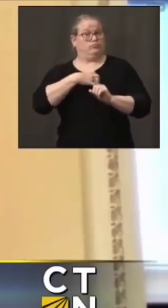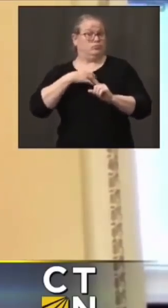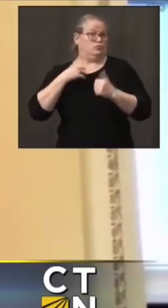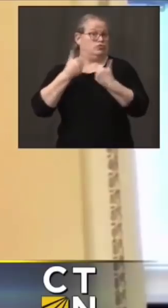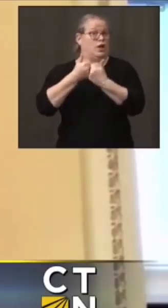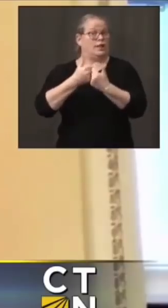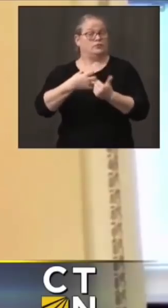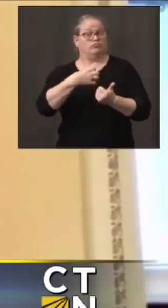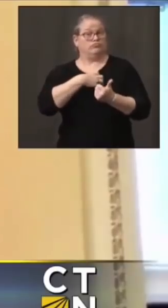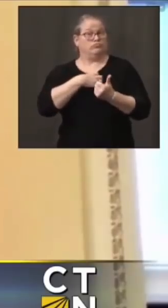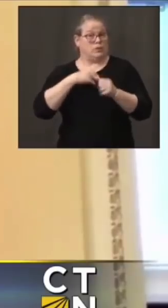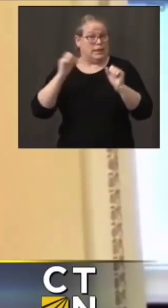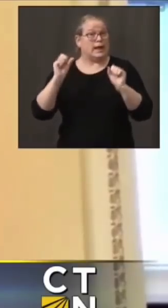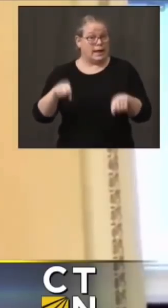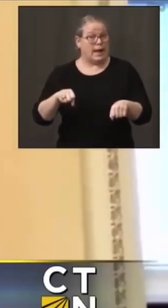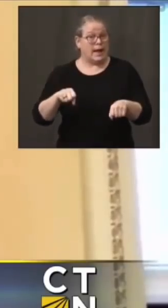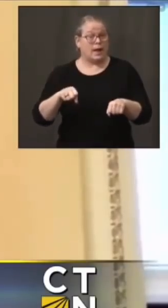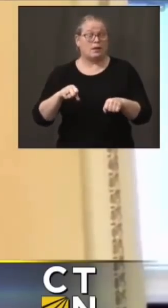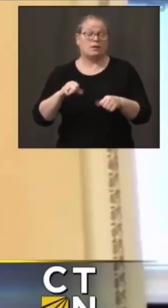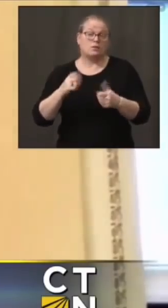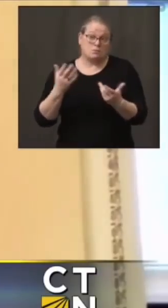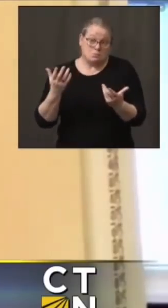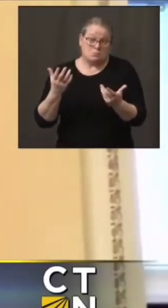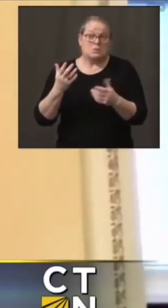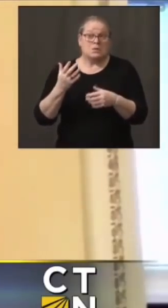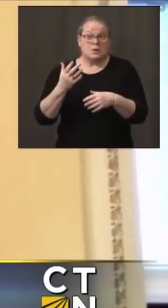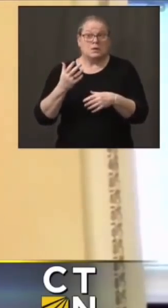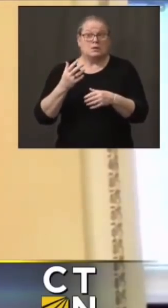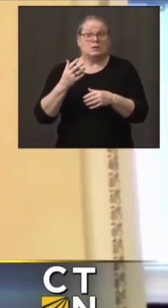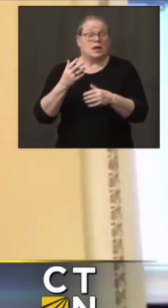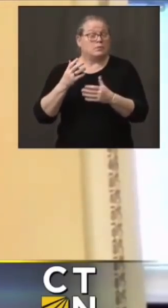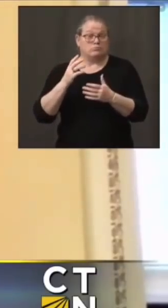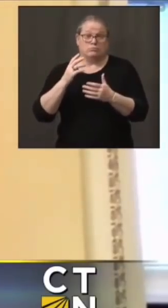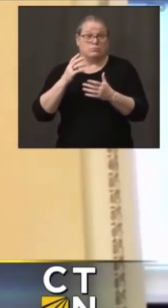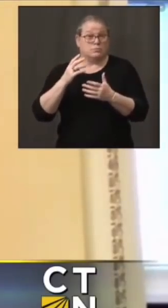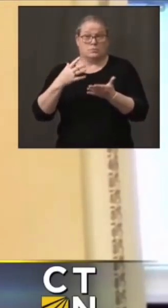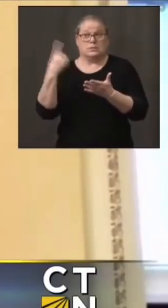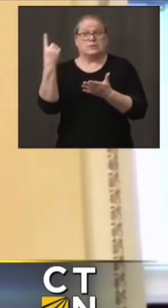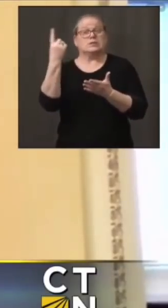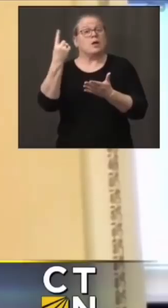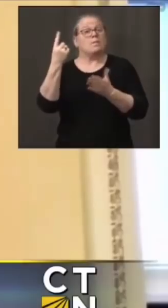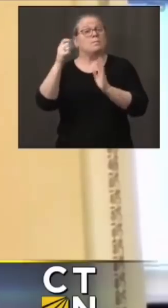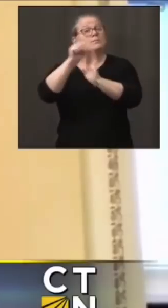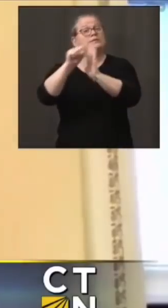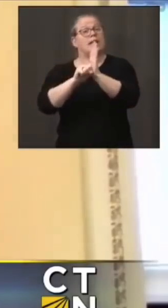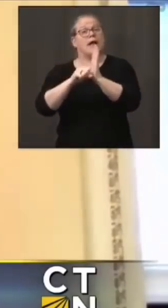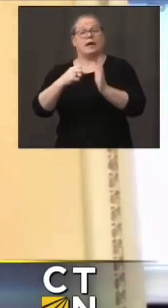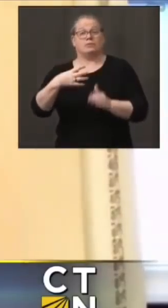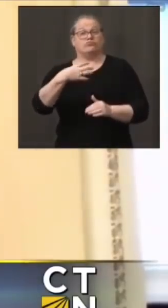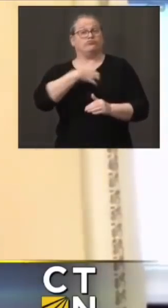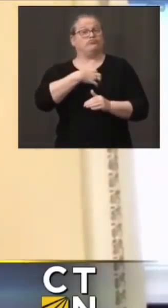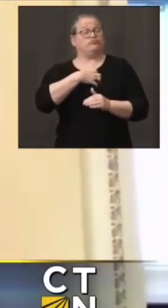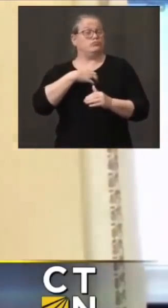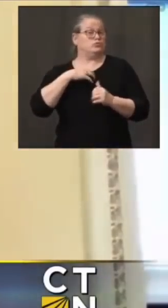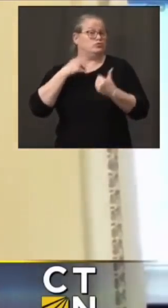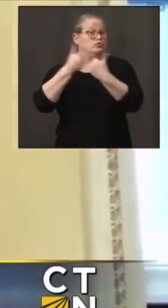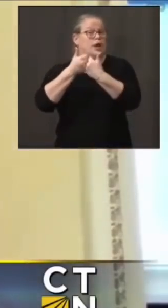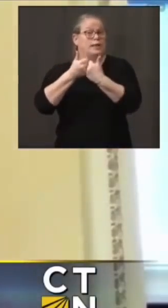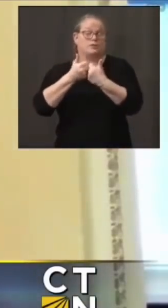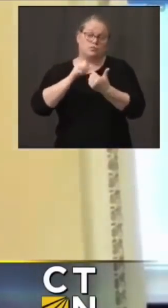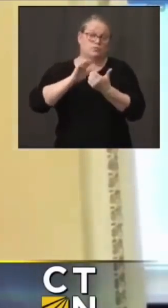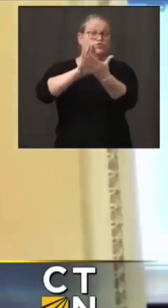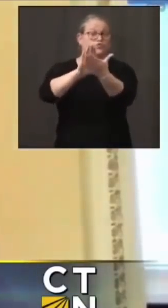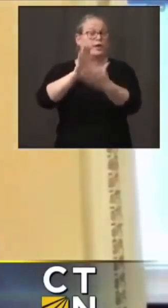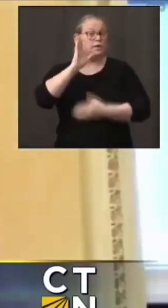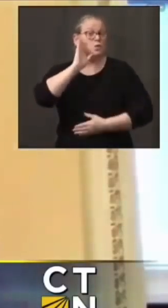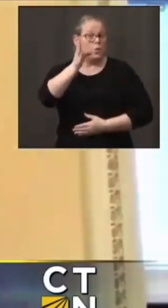those challenges will be addressed. And there's a 2-hour